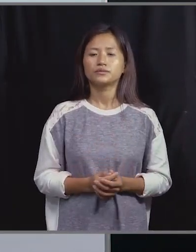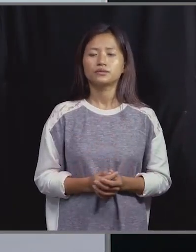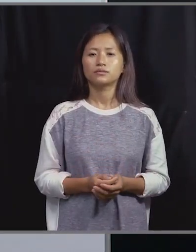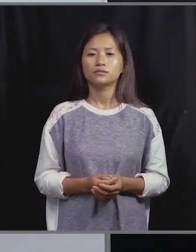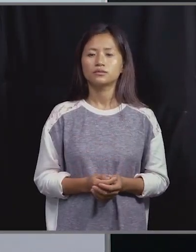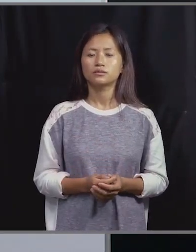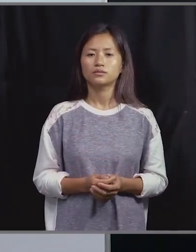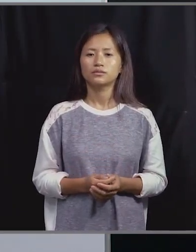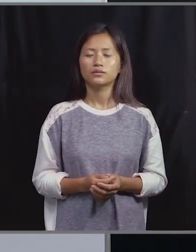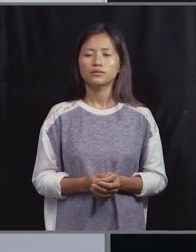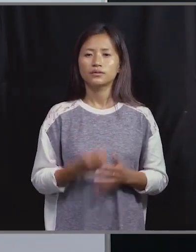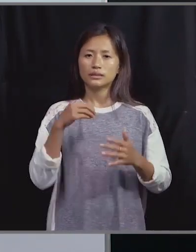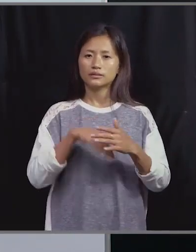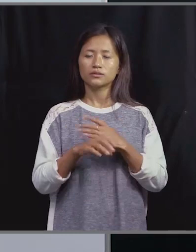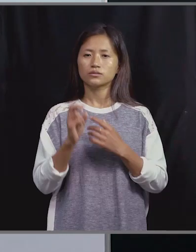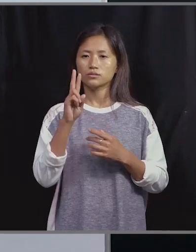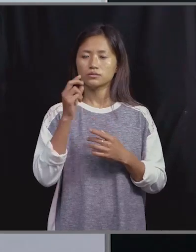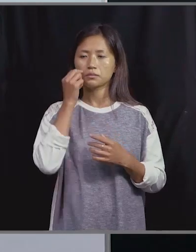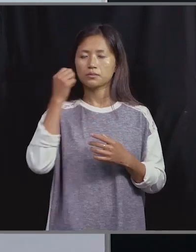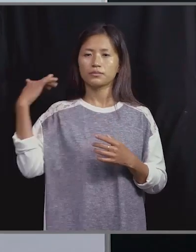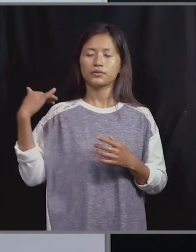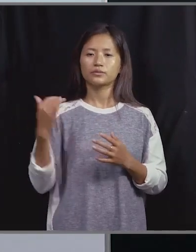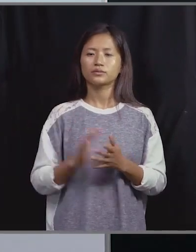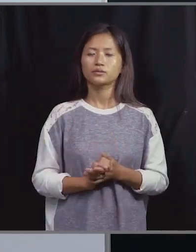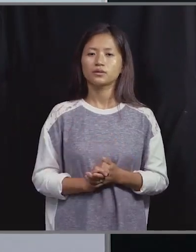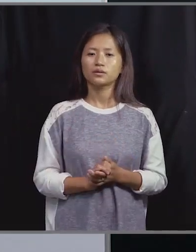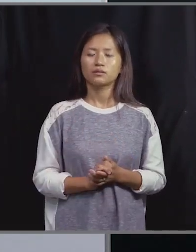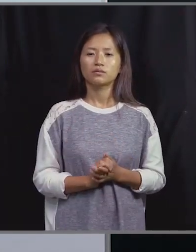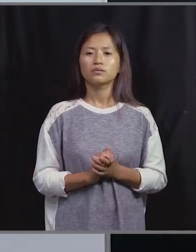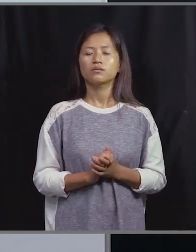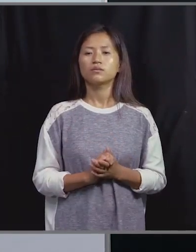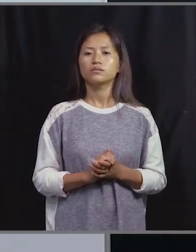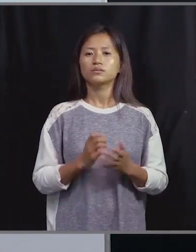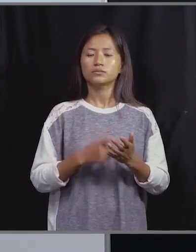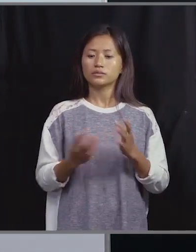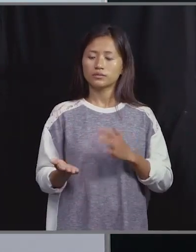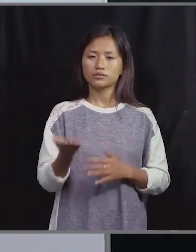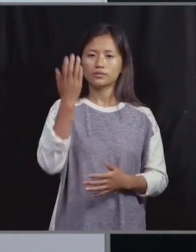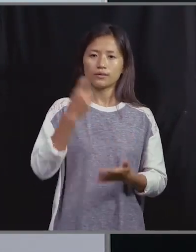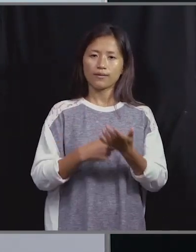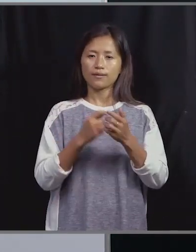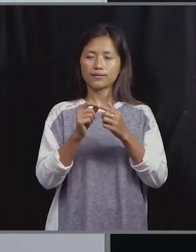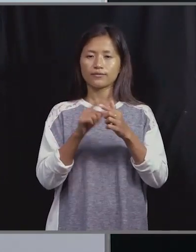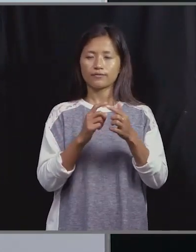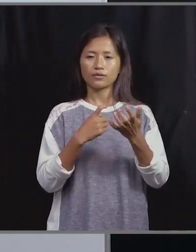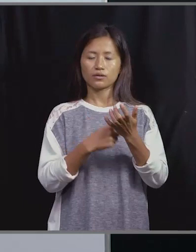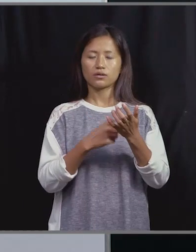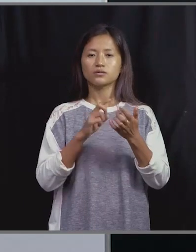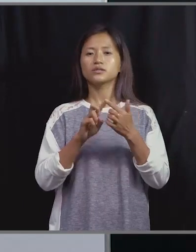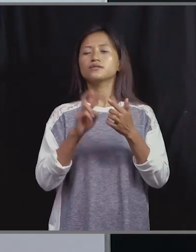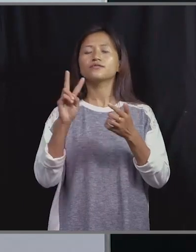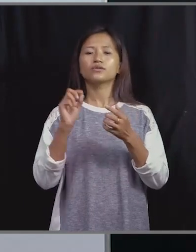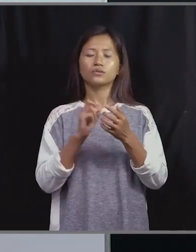So under the leadership of these two brothers, XII and Ganu, the Santal, they rose in rebellion or revolt against